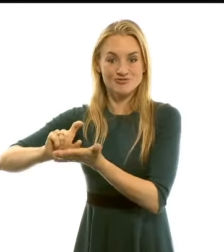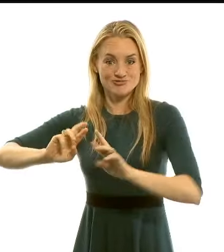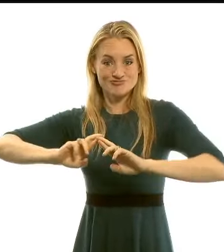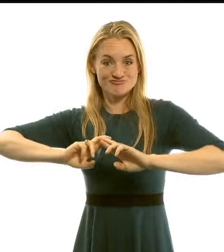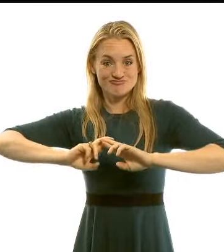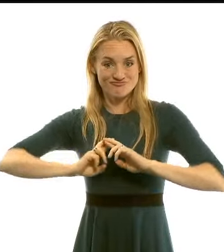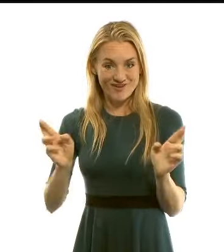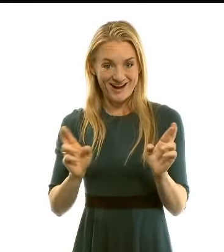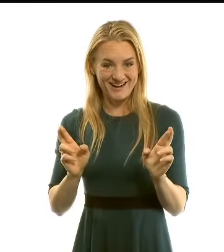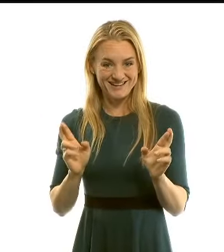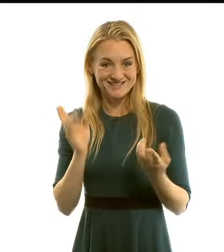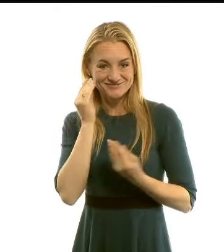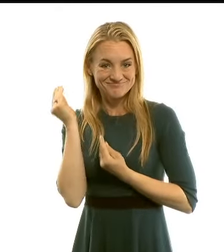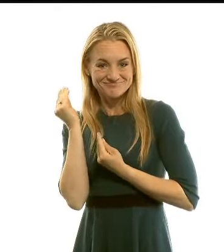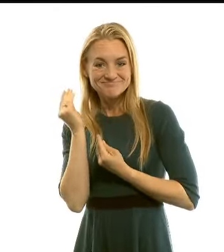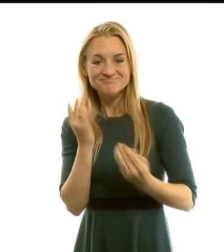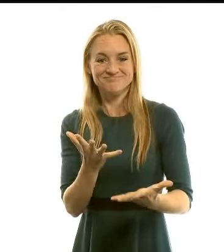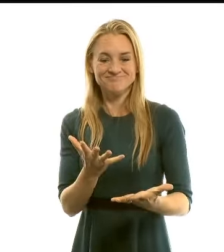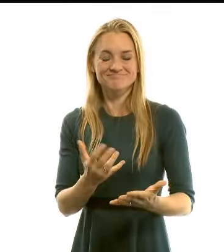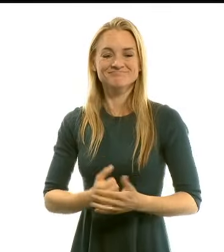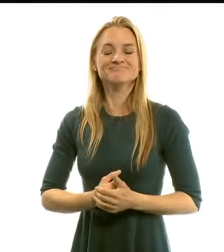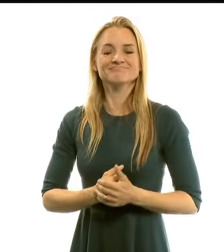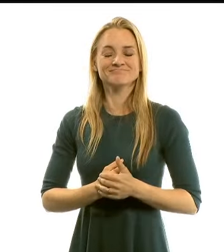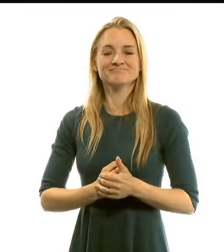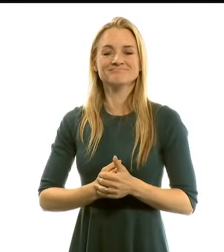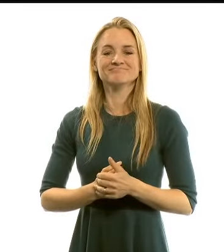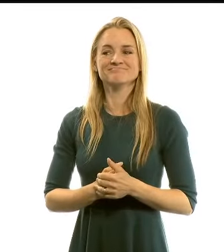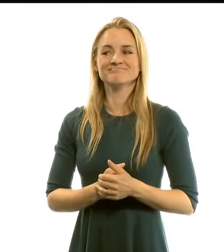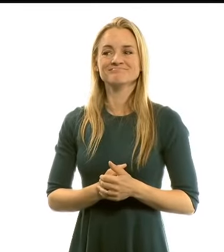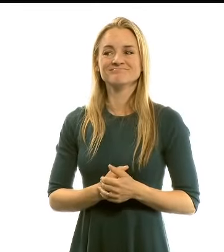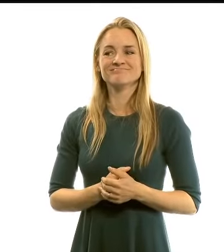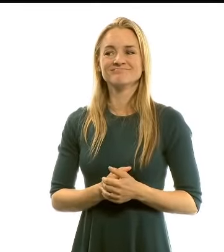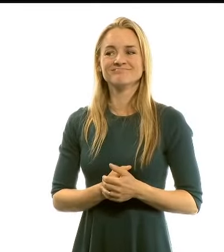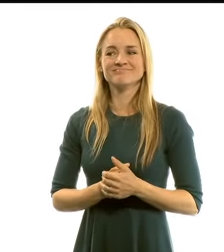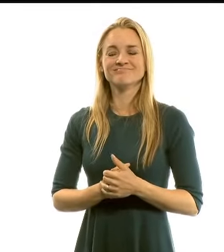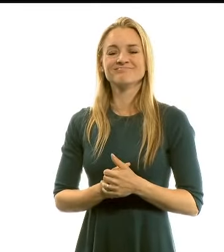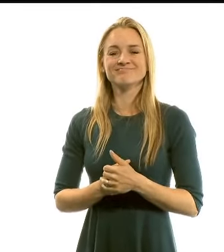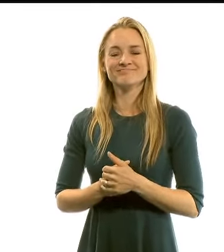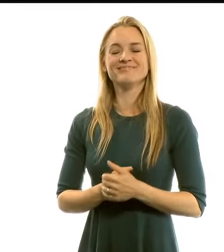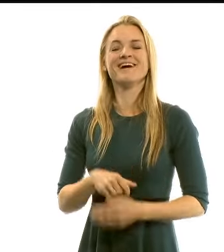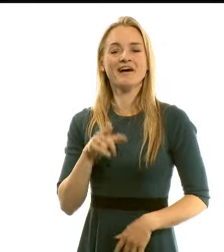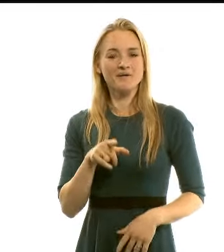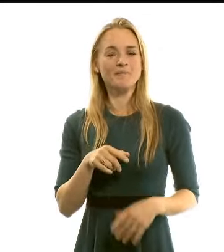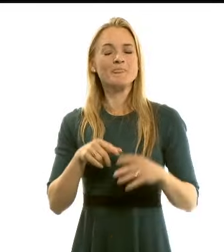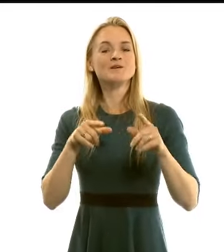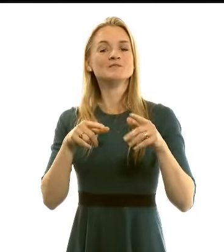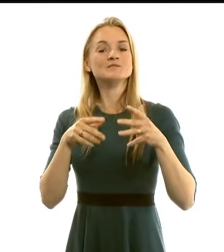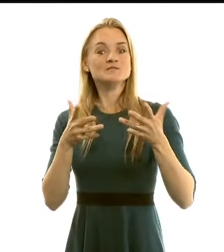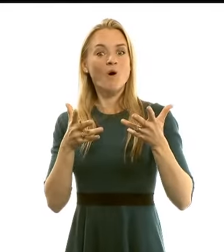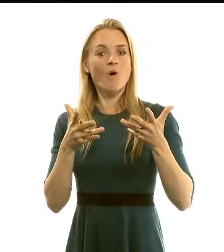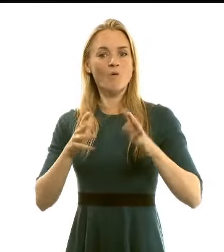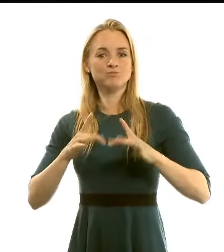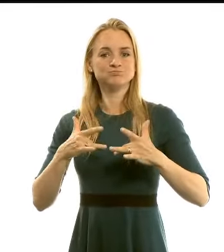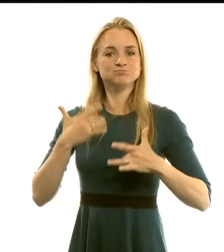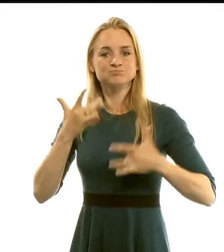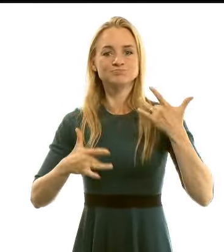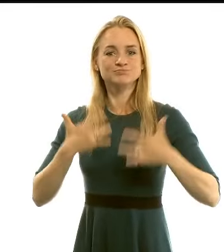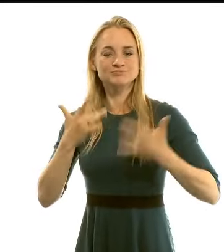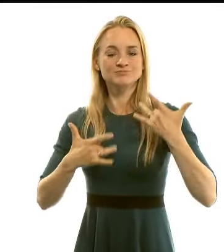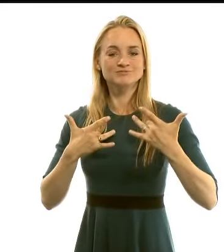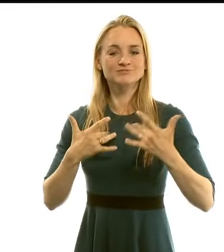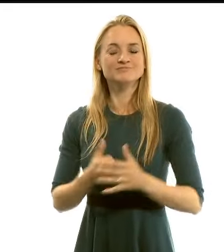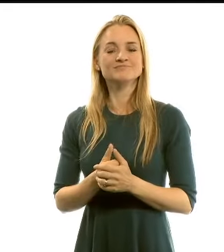we have some massive LEGO Ninjago news to reveal. I was wondering where that buckle thing was going to go. But I yes, brought it home. There was resolution. So for all